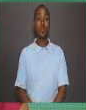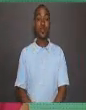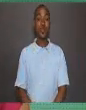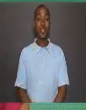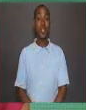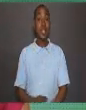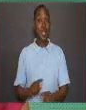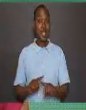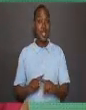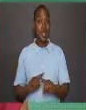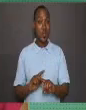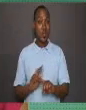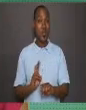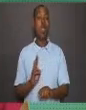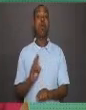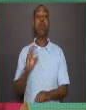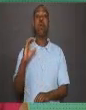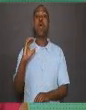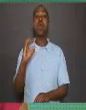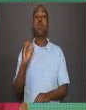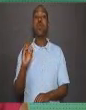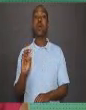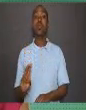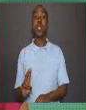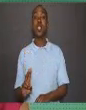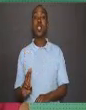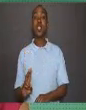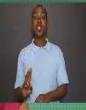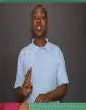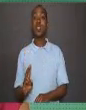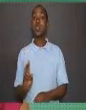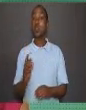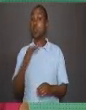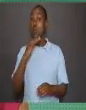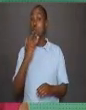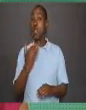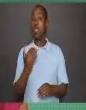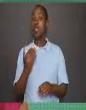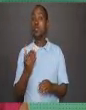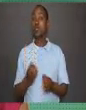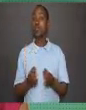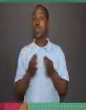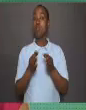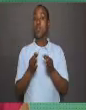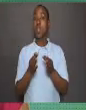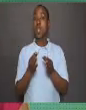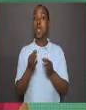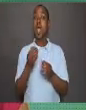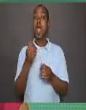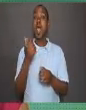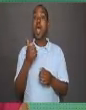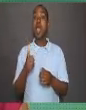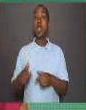Simultaneously, carbon dioxide passes out of the blood into the air of the